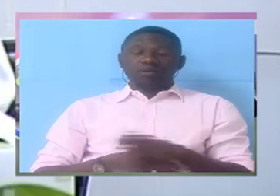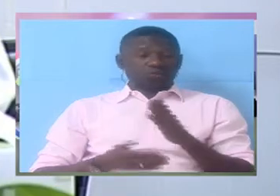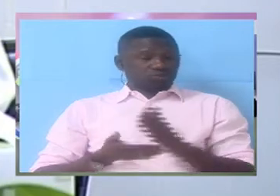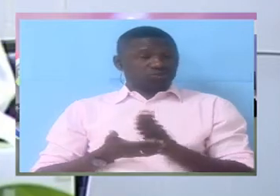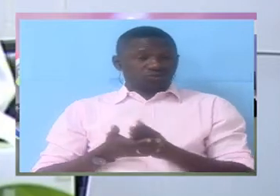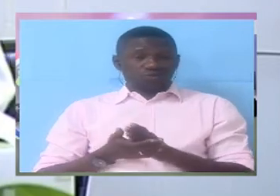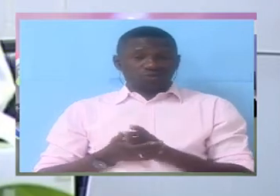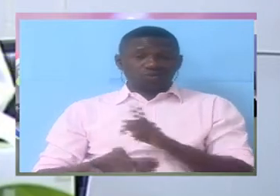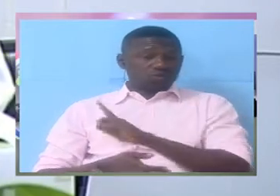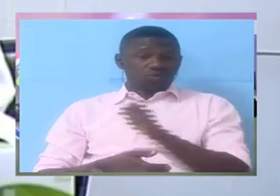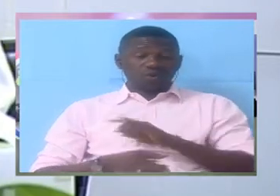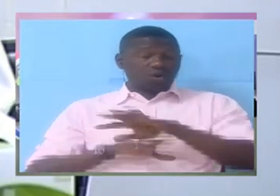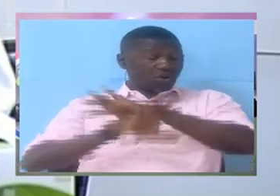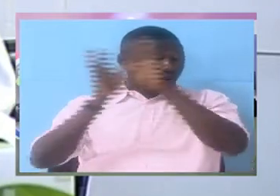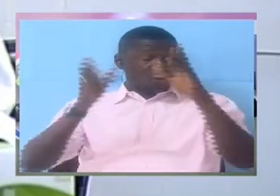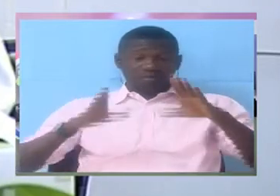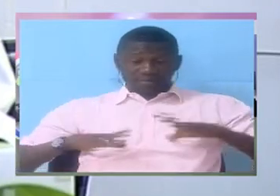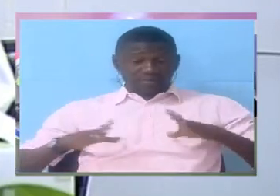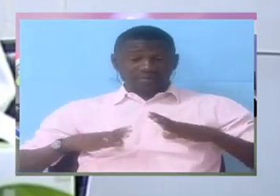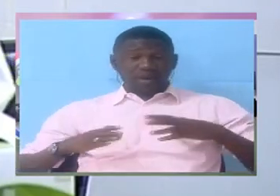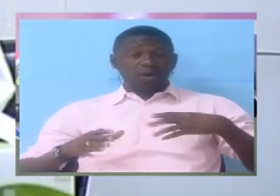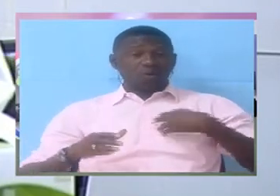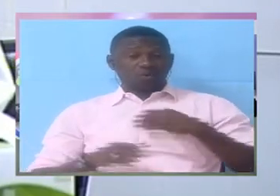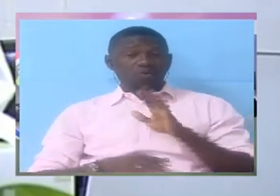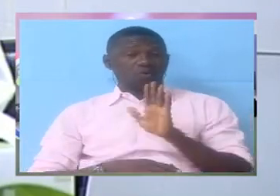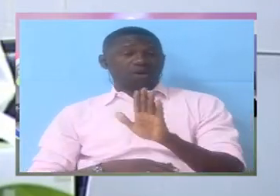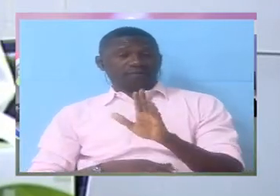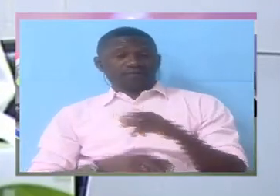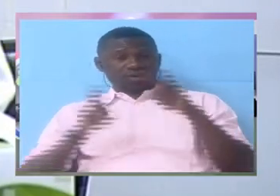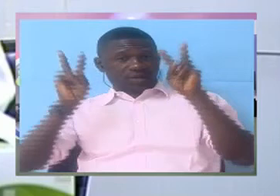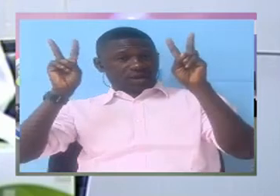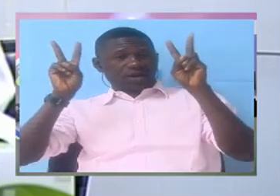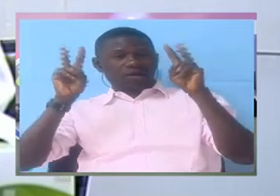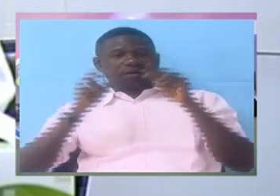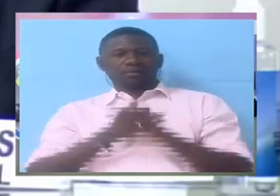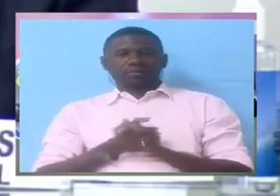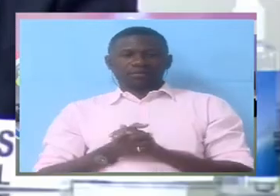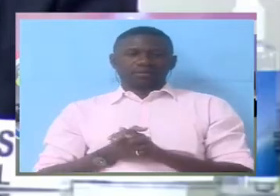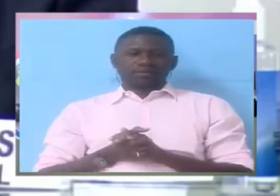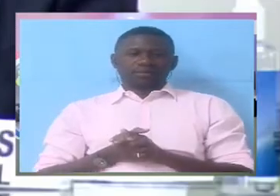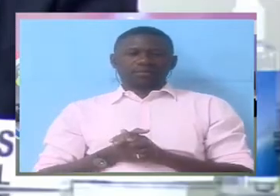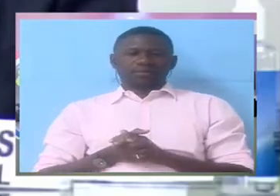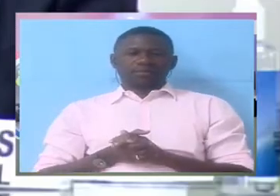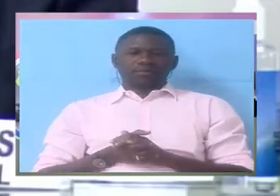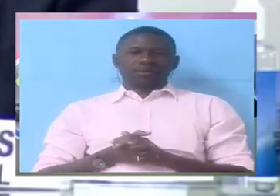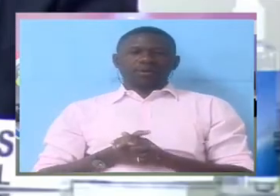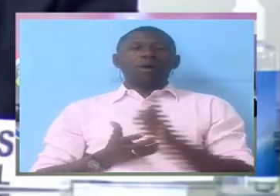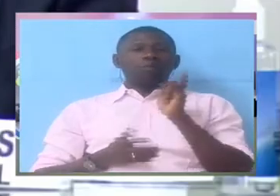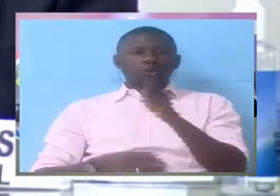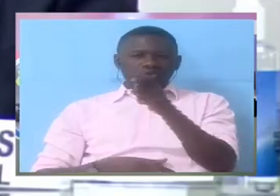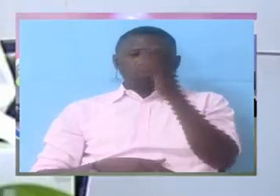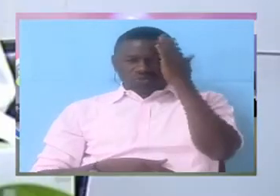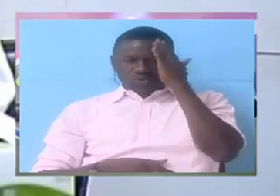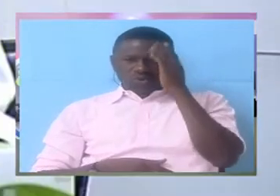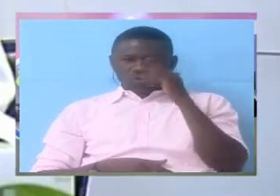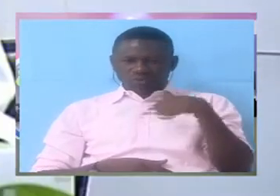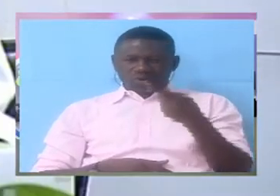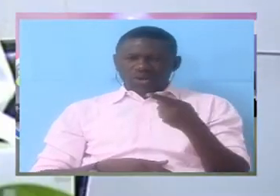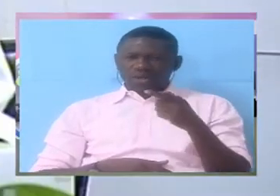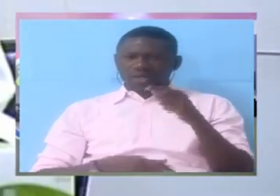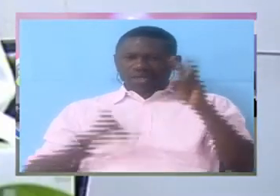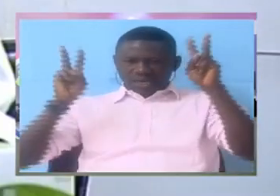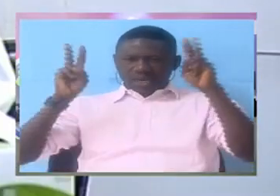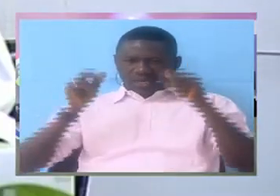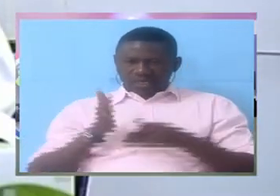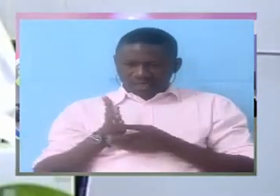Tembo yatara alayake mbebe parering akama. But did you know it was going to be him? Re yalo nemo kwatla bekela ko kum nyaron ko